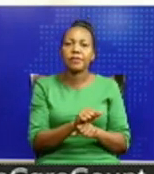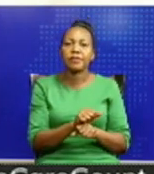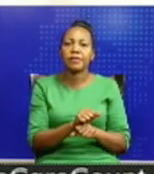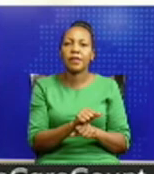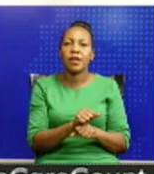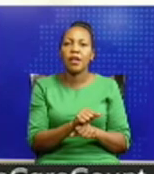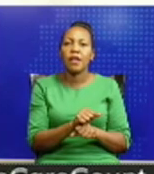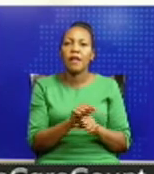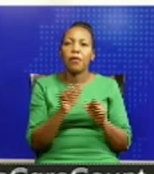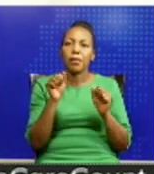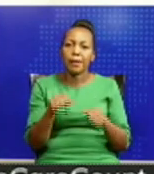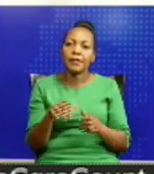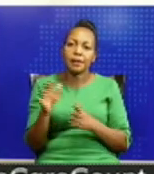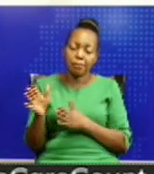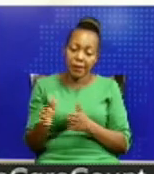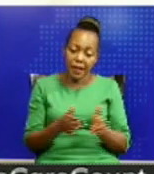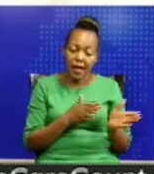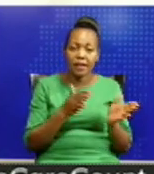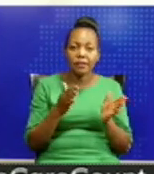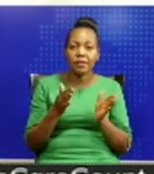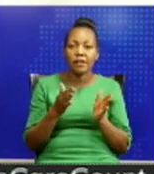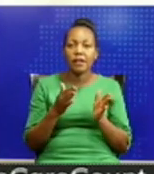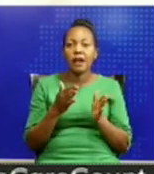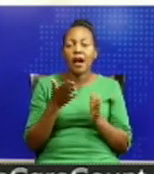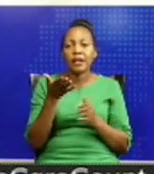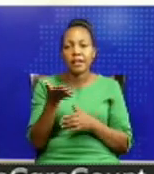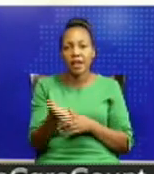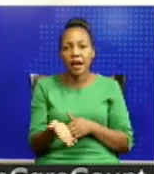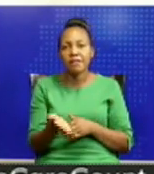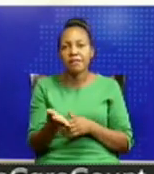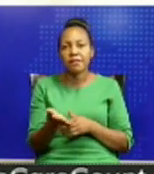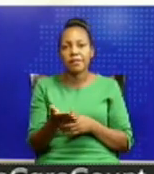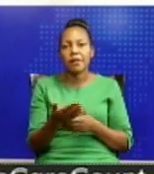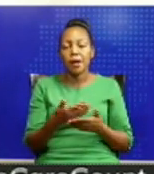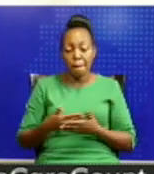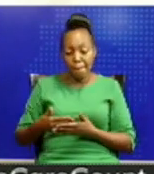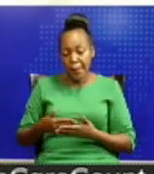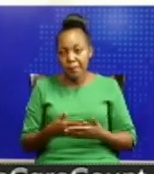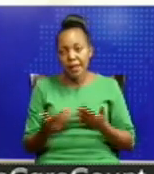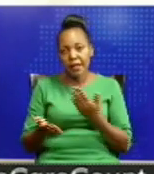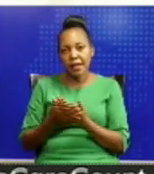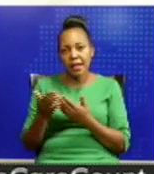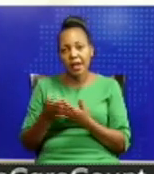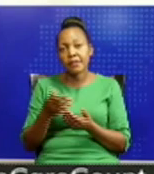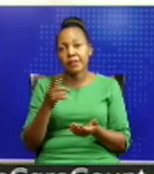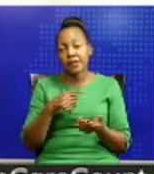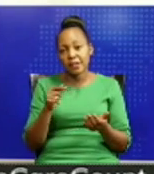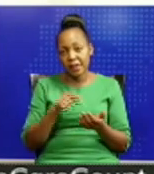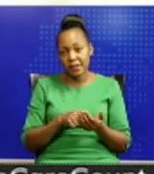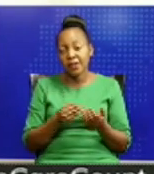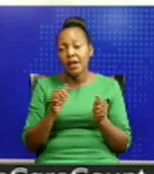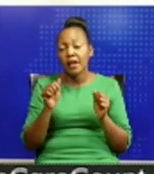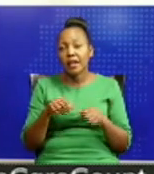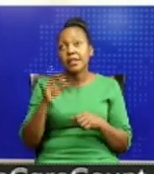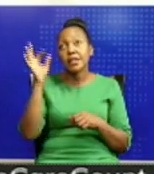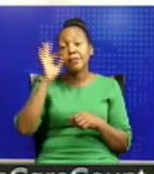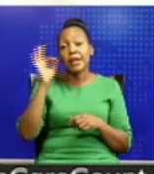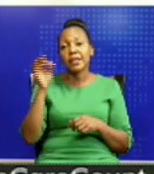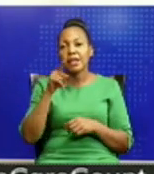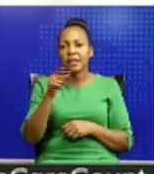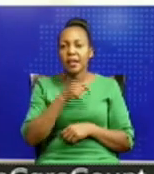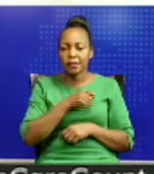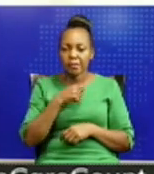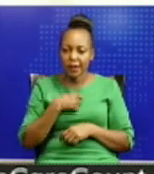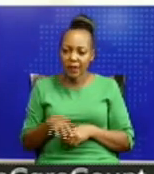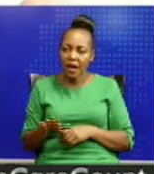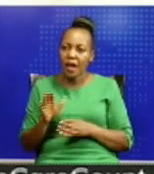should be able to plan and have in place baby care centers, because you can imagine that mother